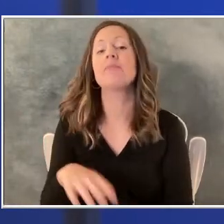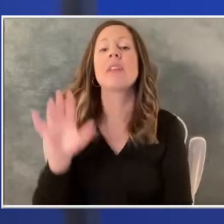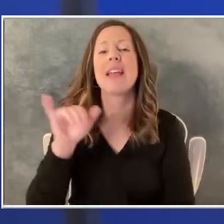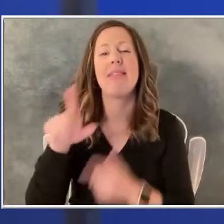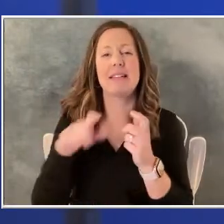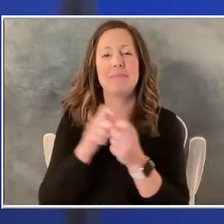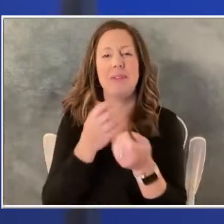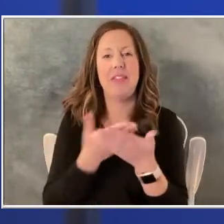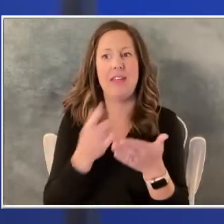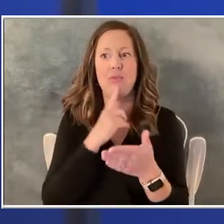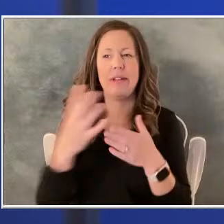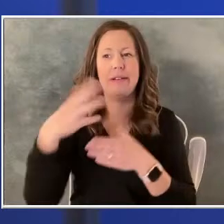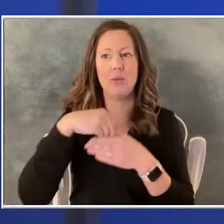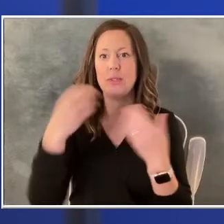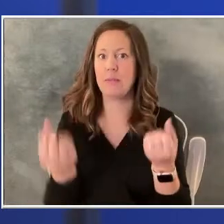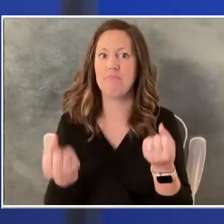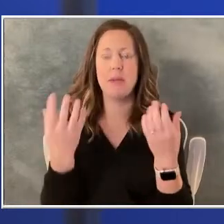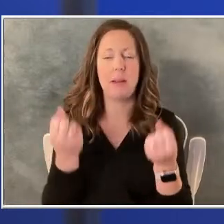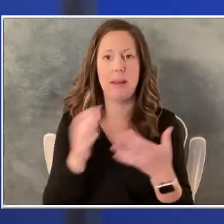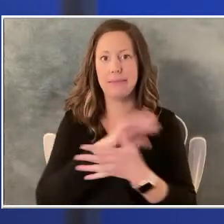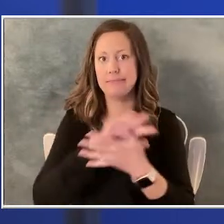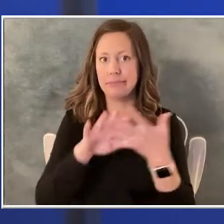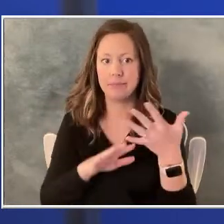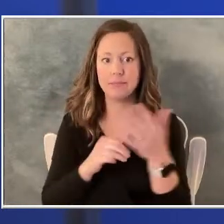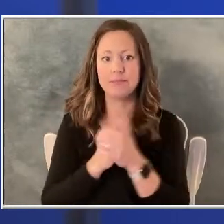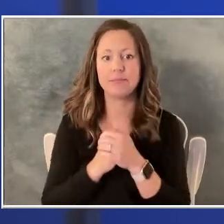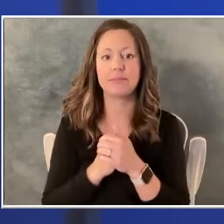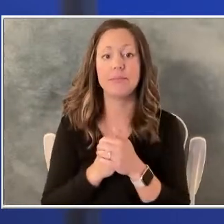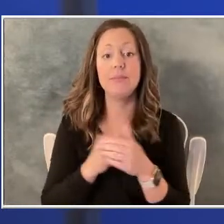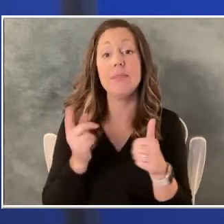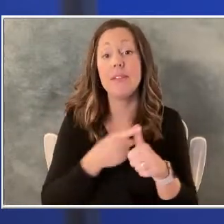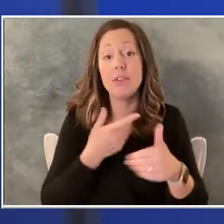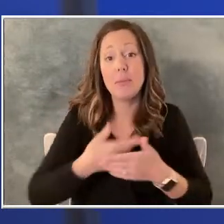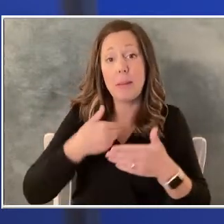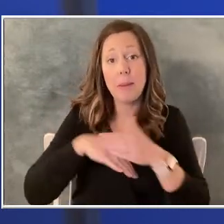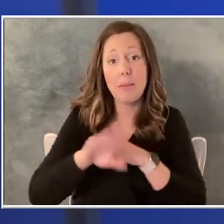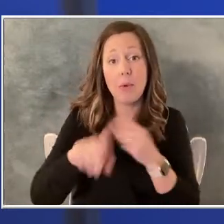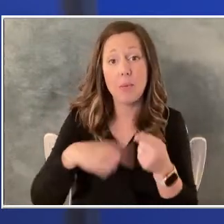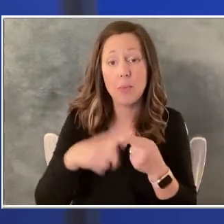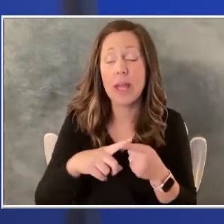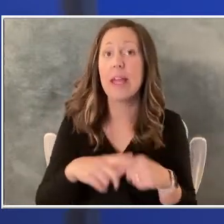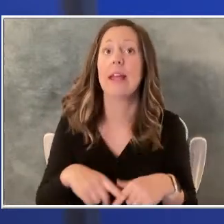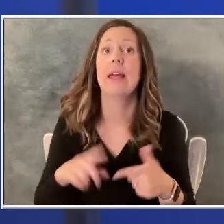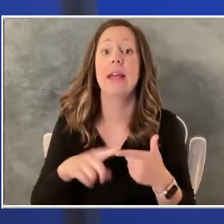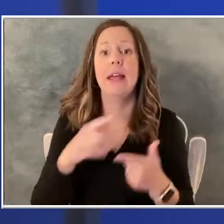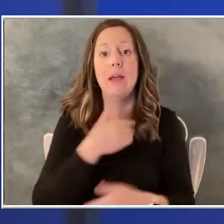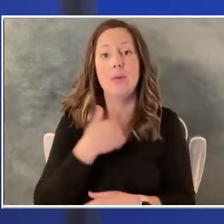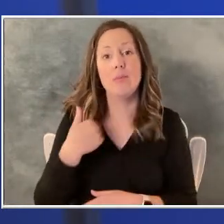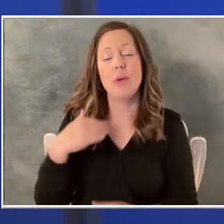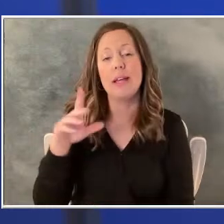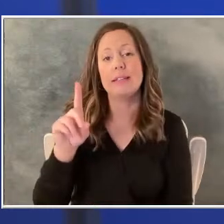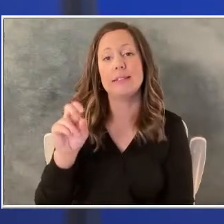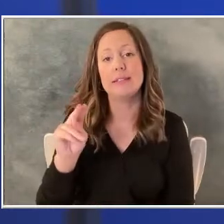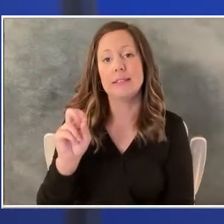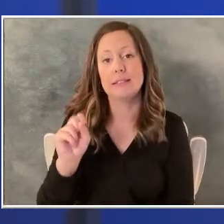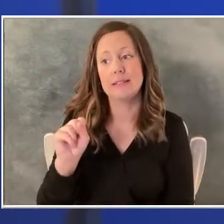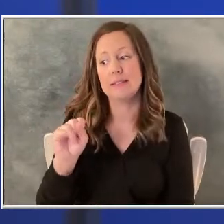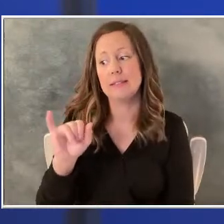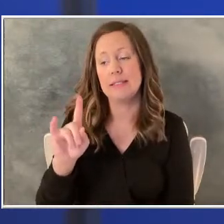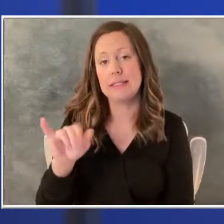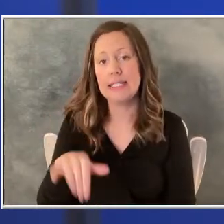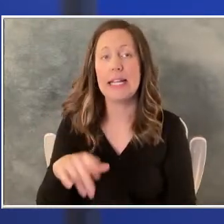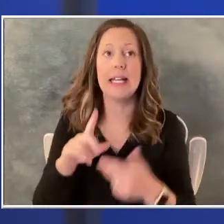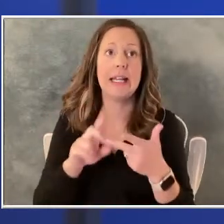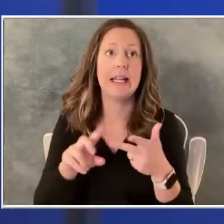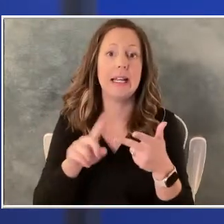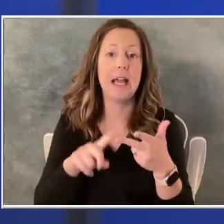of things. When they had their first baby, what their breast density is, if they're over the age of 40, their